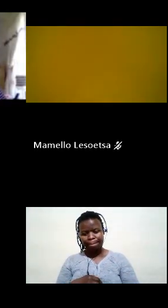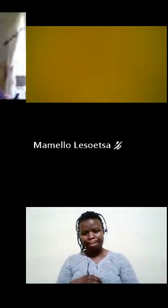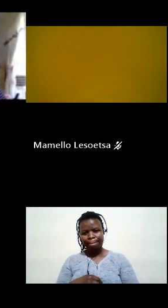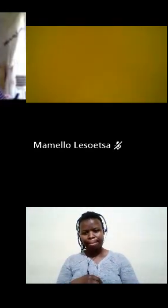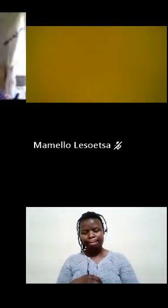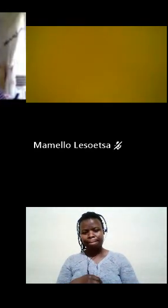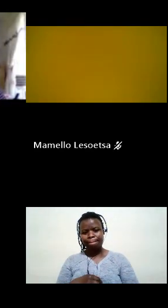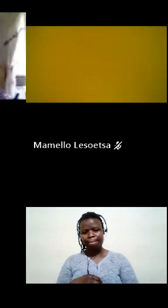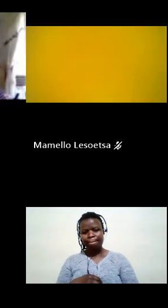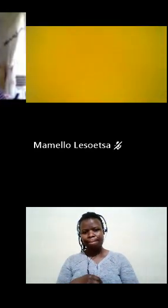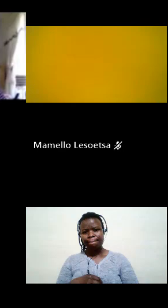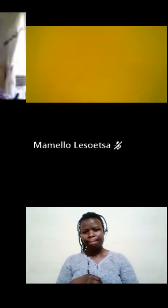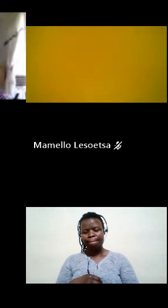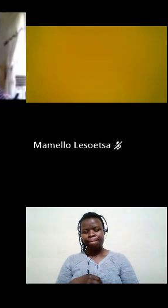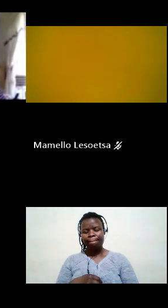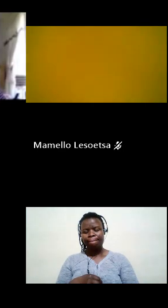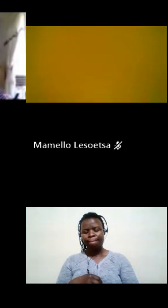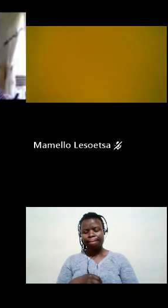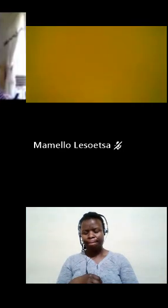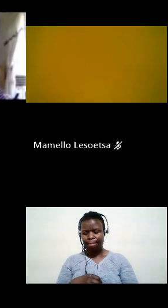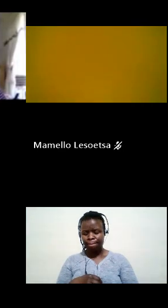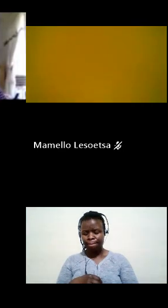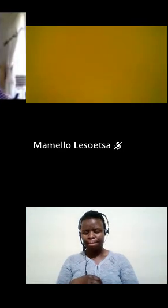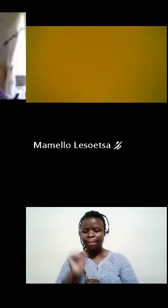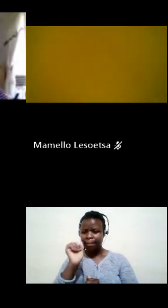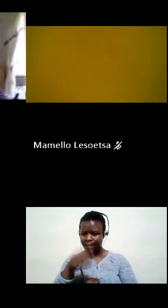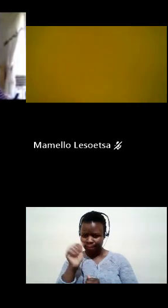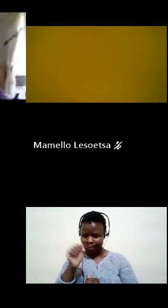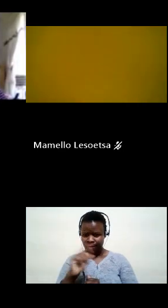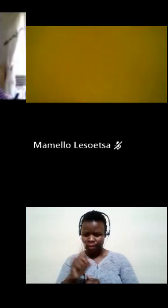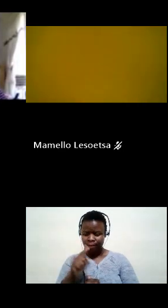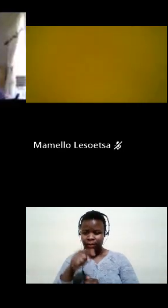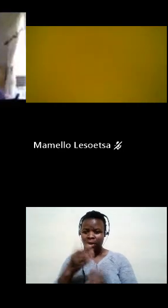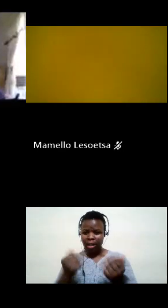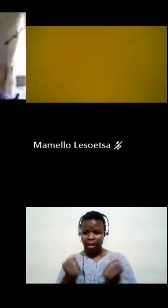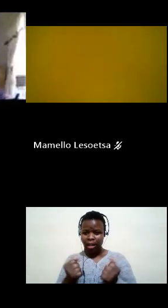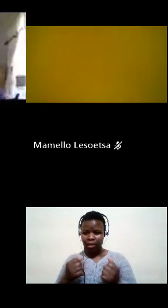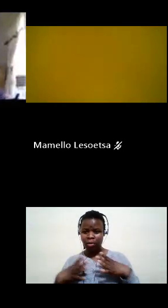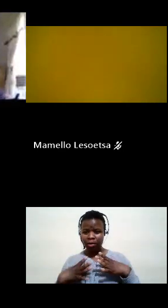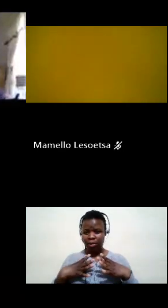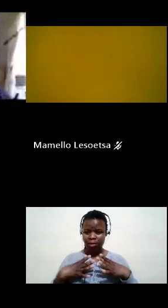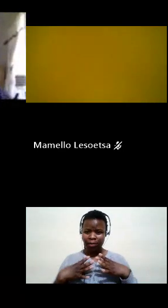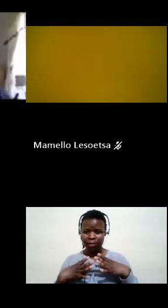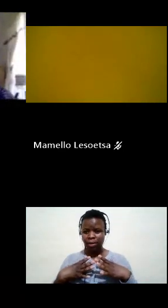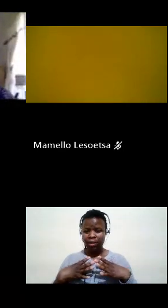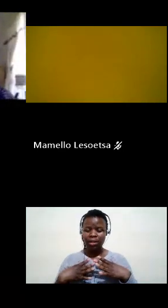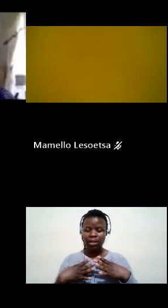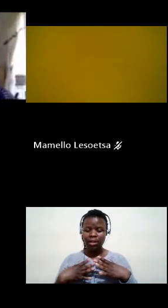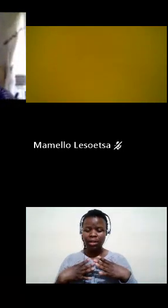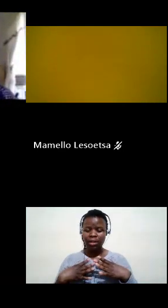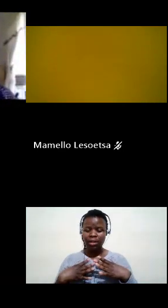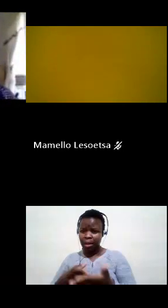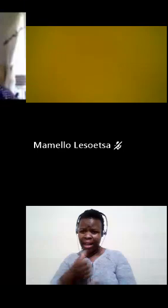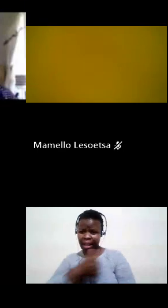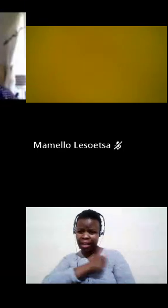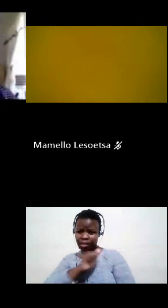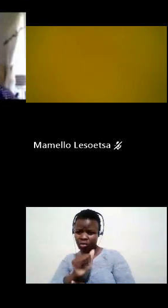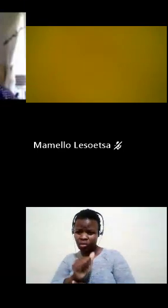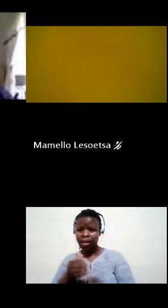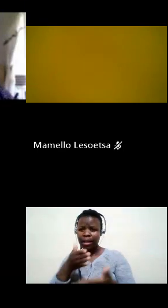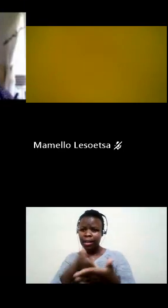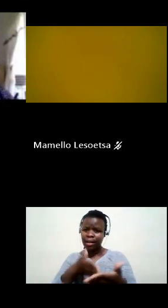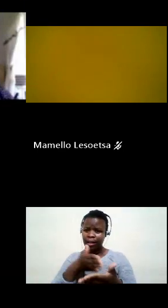physical barriers. So there's physical barriers, attitudinal barriers, and social barriers that I will focus on with the case studies. So